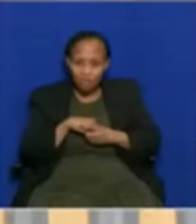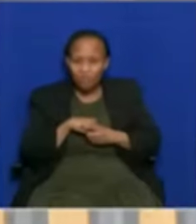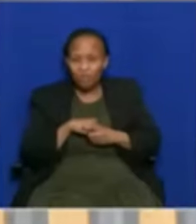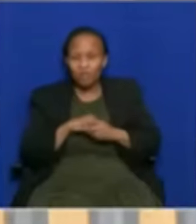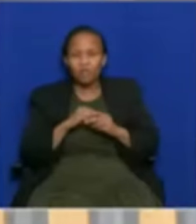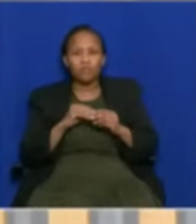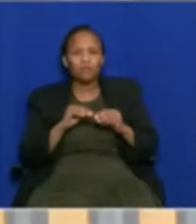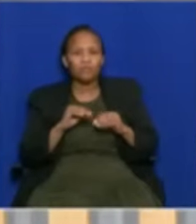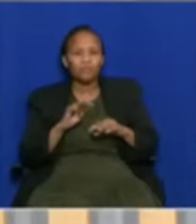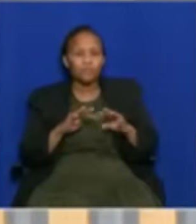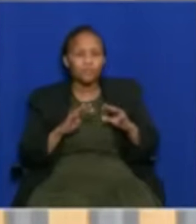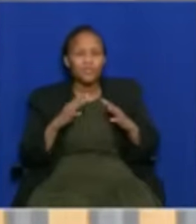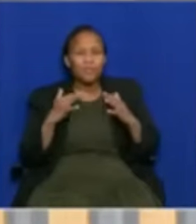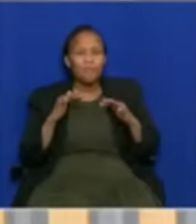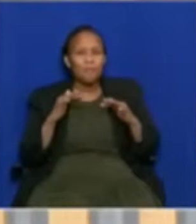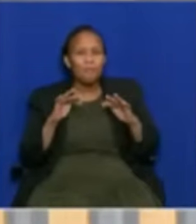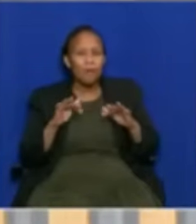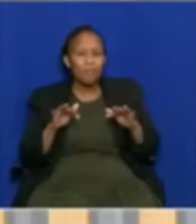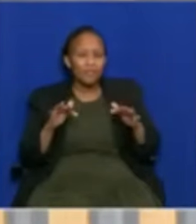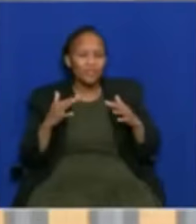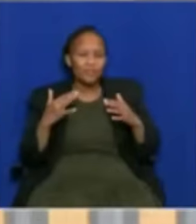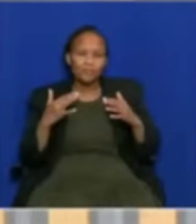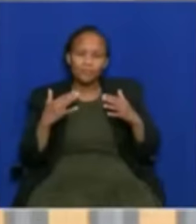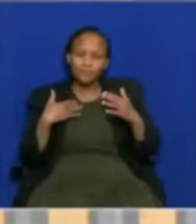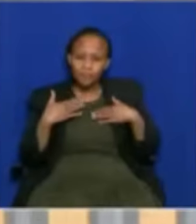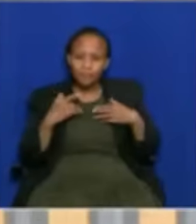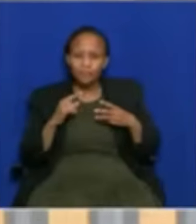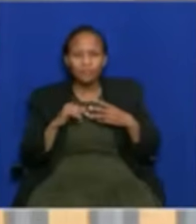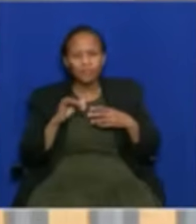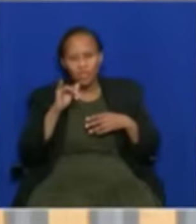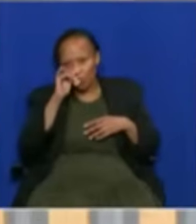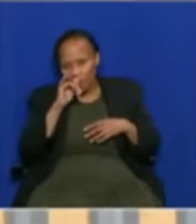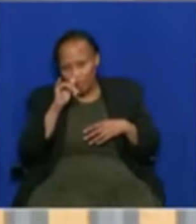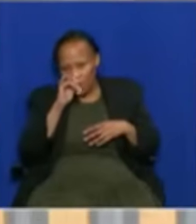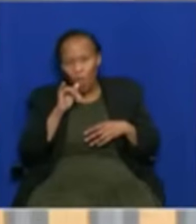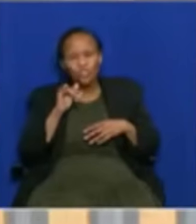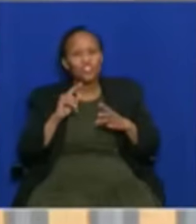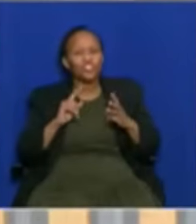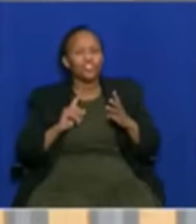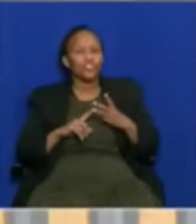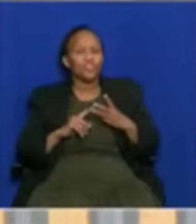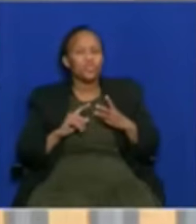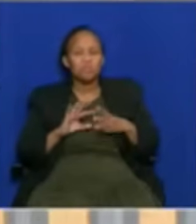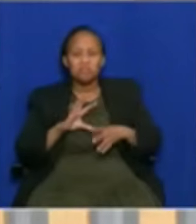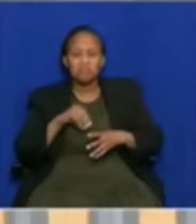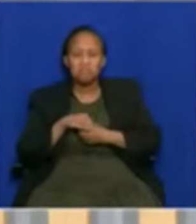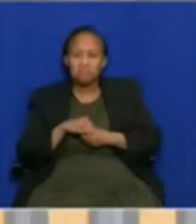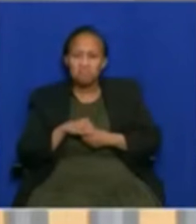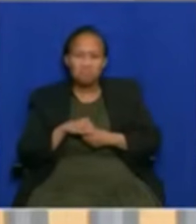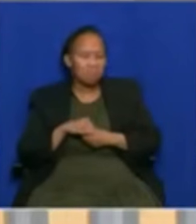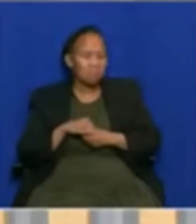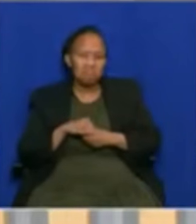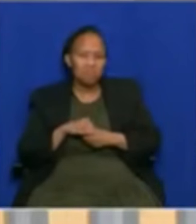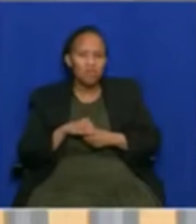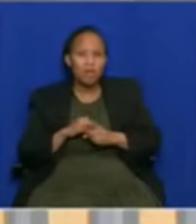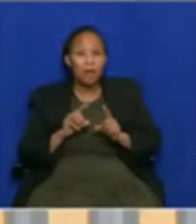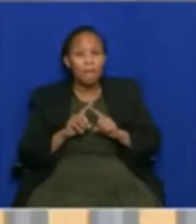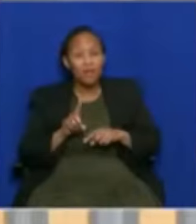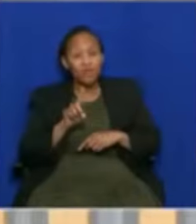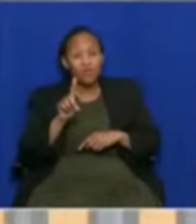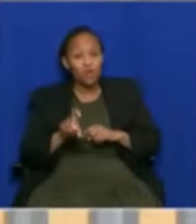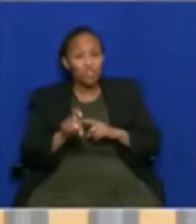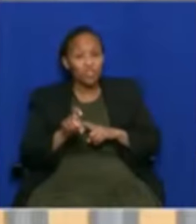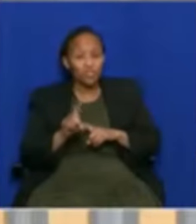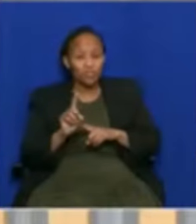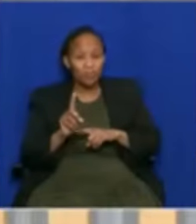it should not, criminology, it should not have included any of those. The question is, but what in your